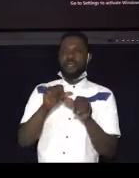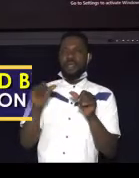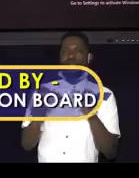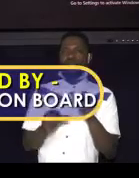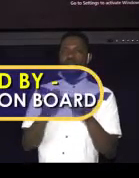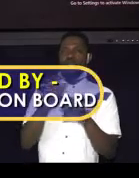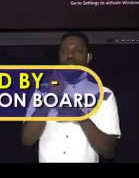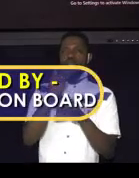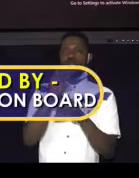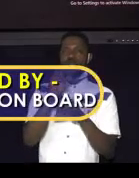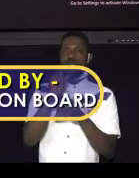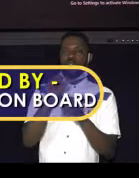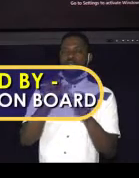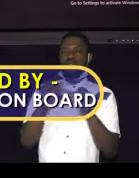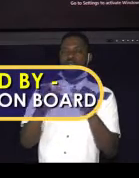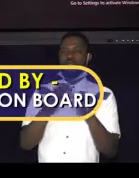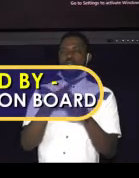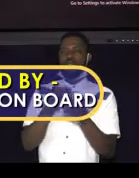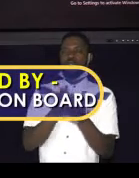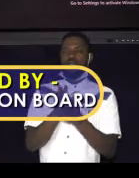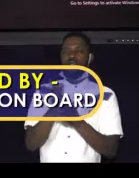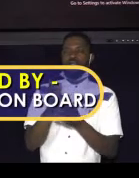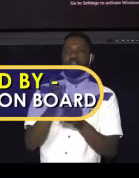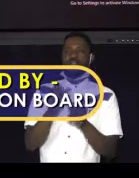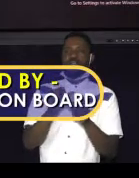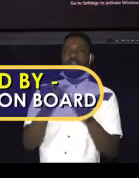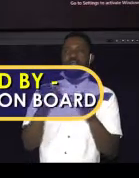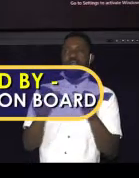and of course, the right angle.